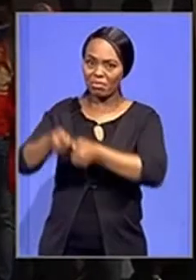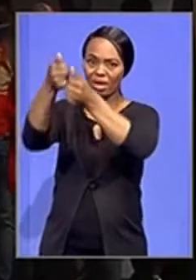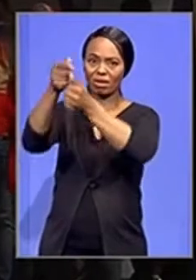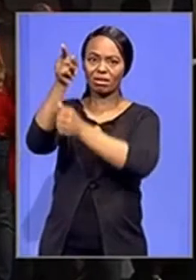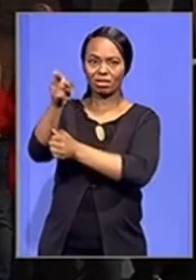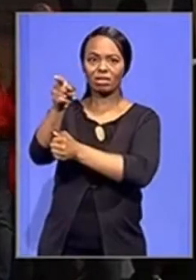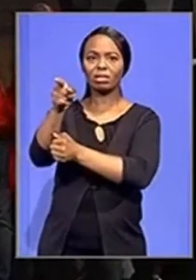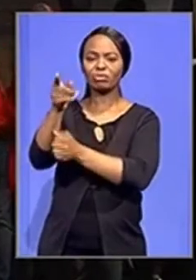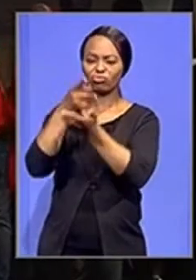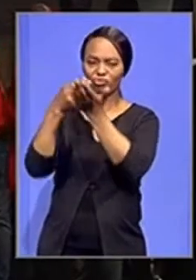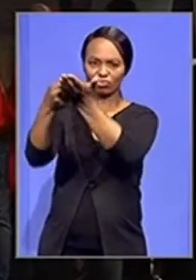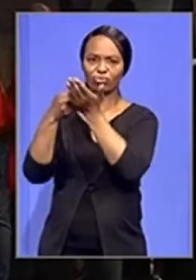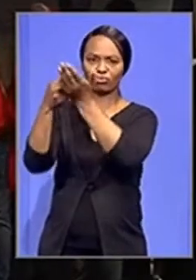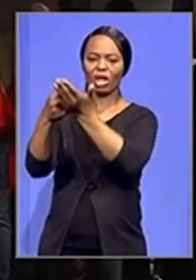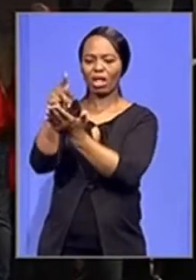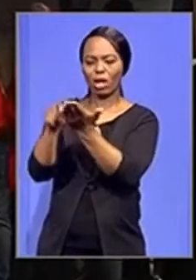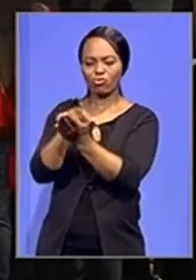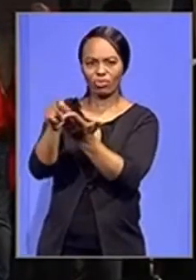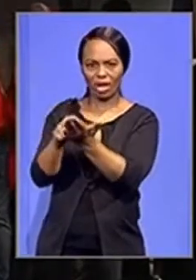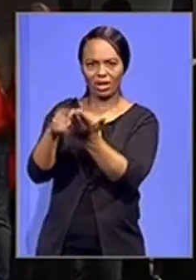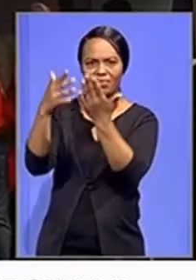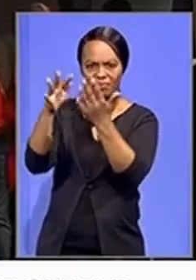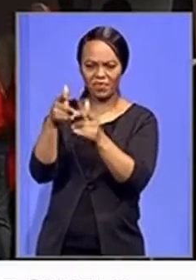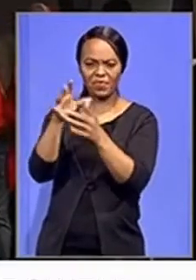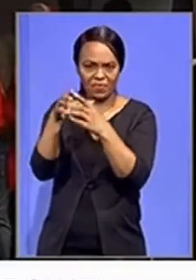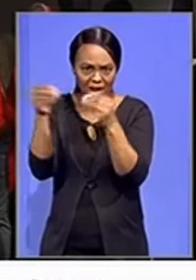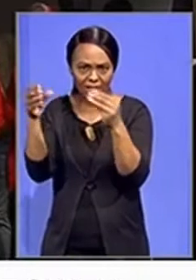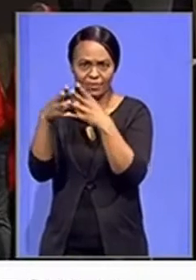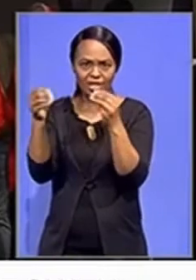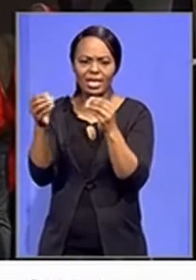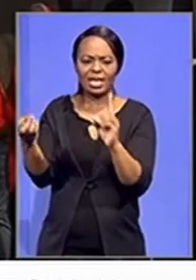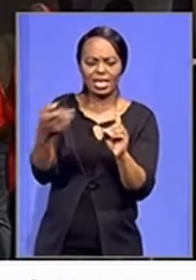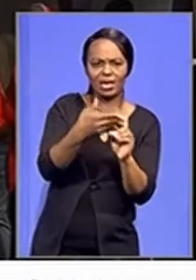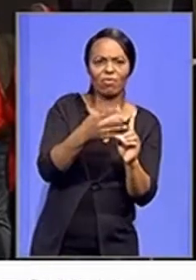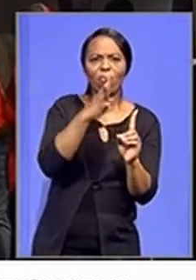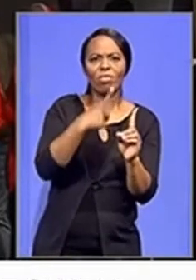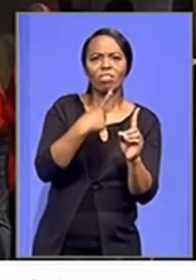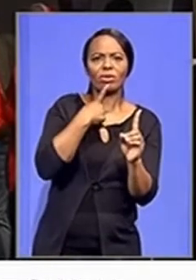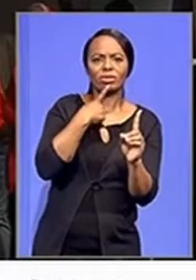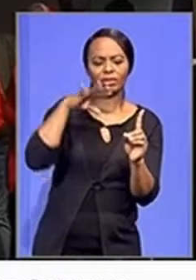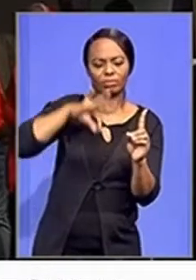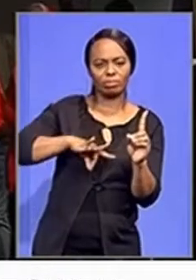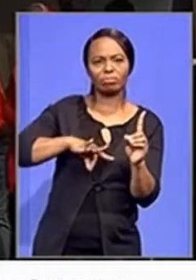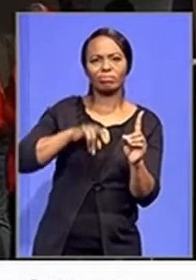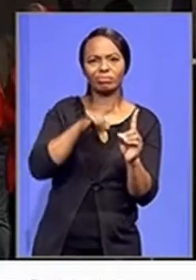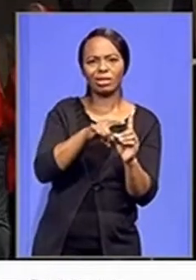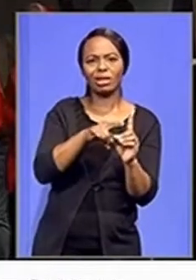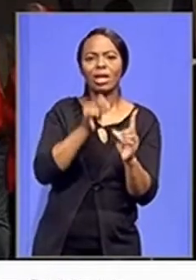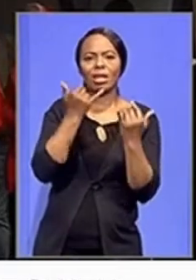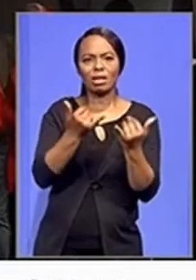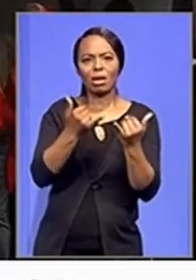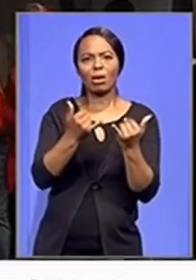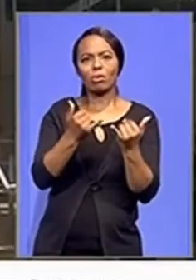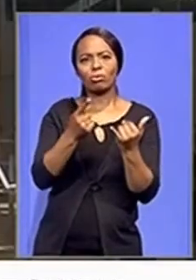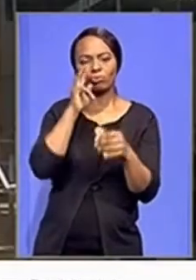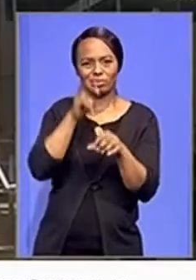go back and make it so you calculate better and give them 4,000 rand per employee of the municipality,